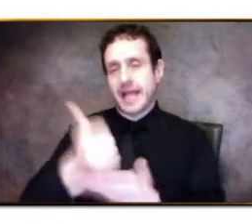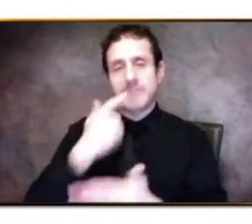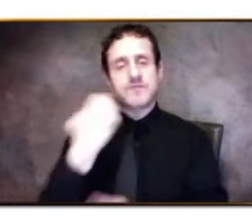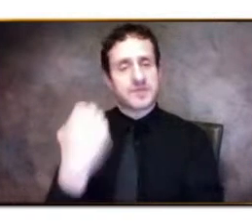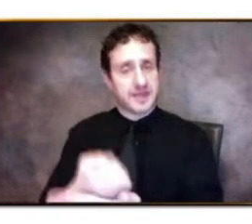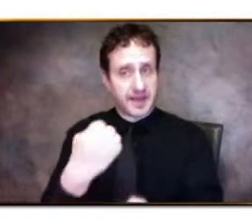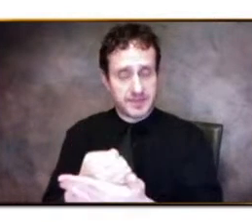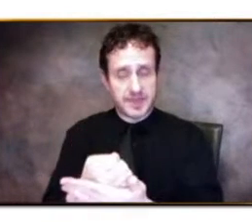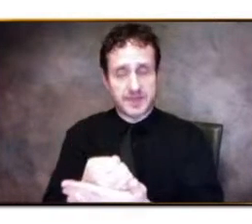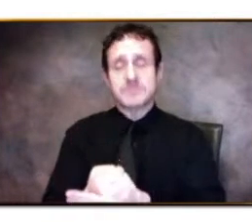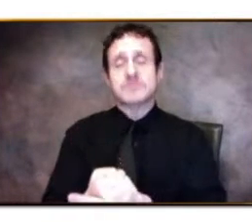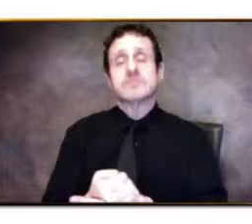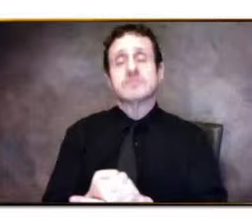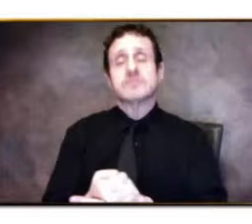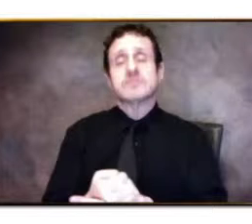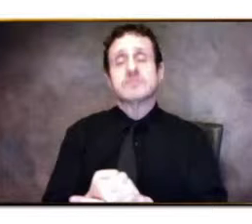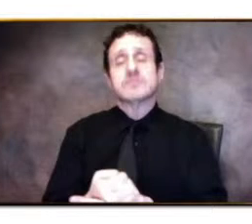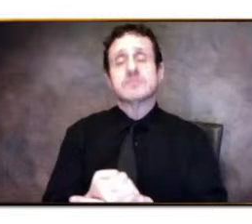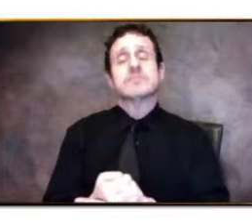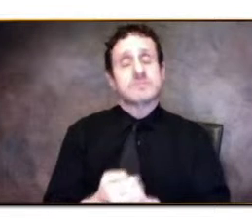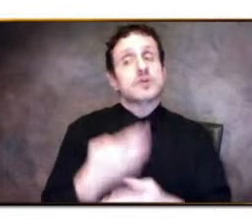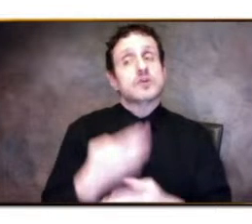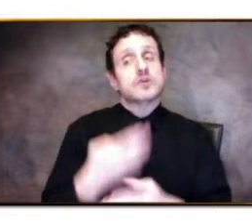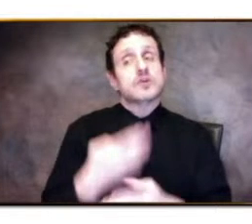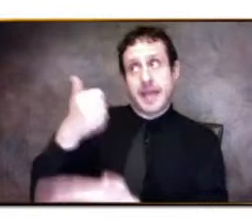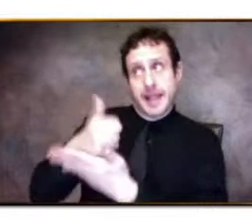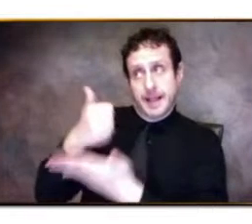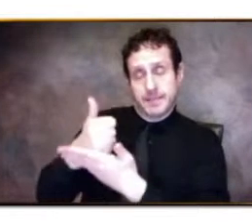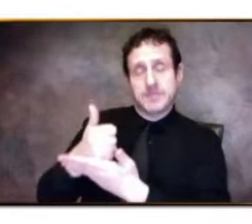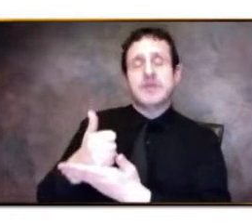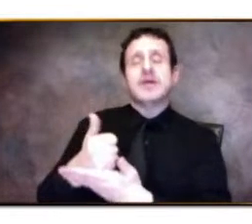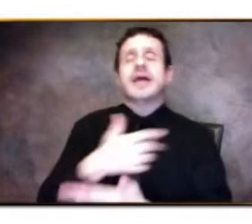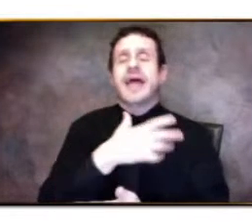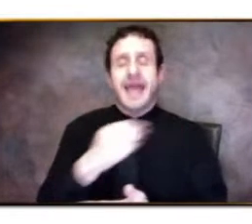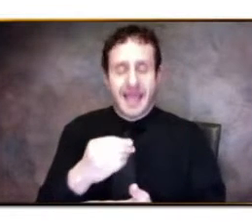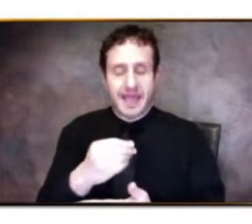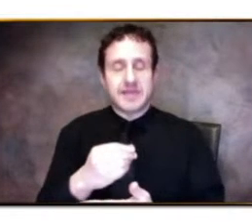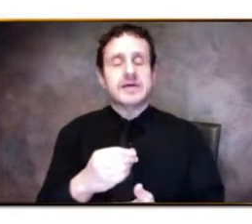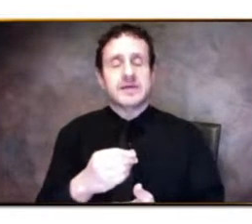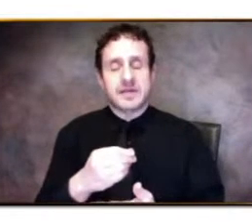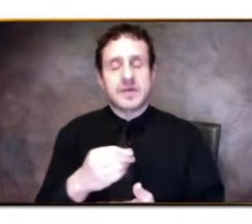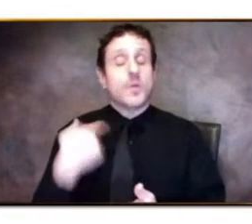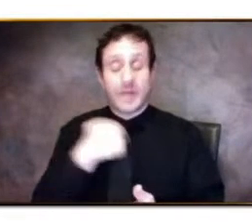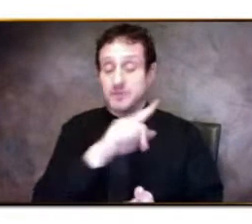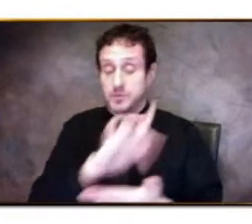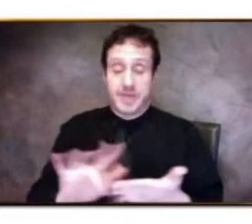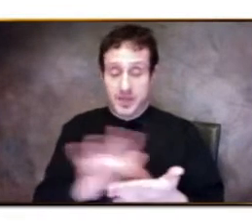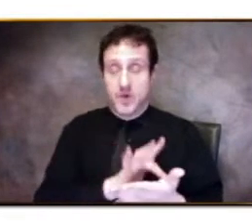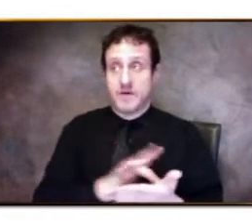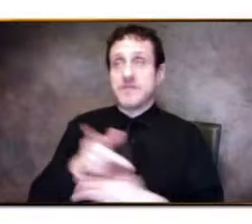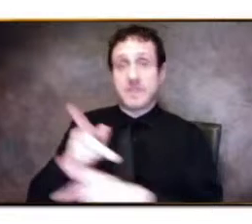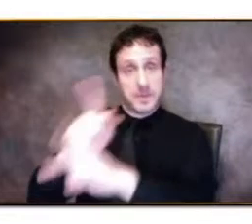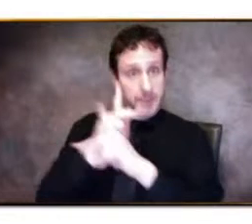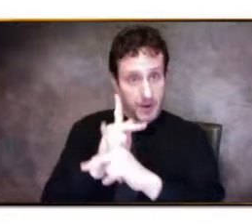near-term revenue recovery must be used to repay short-term borrowing from the Federal